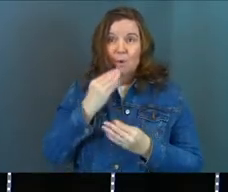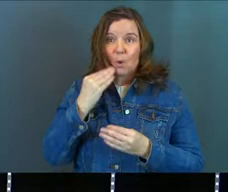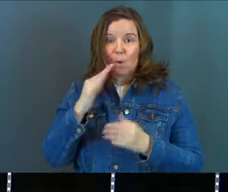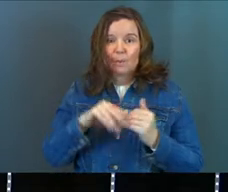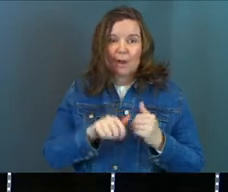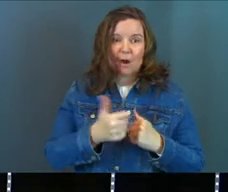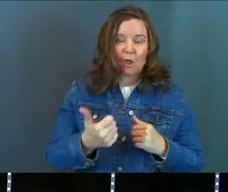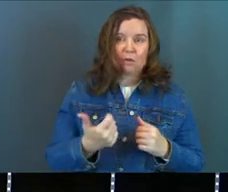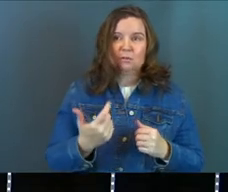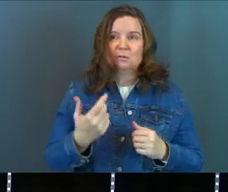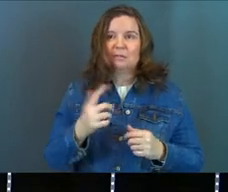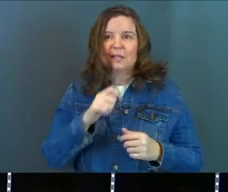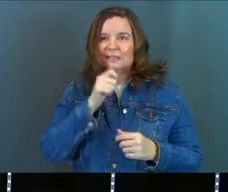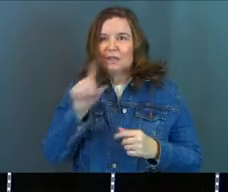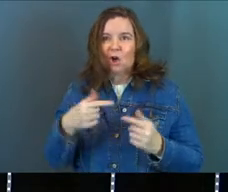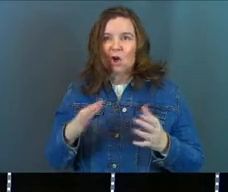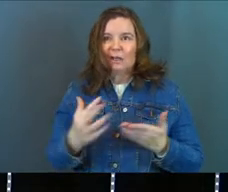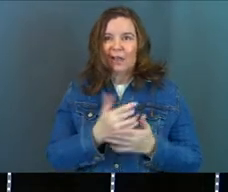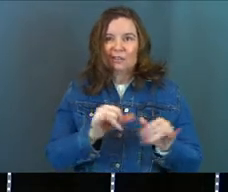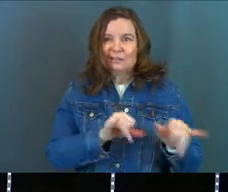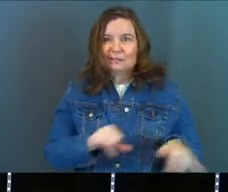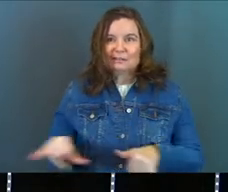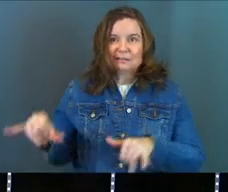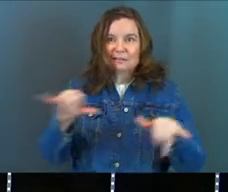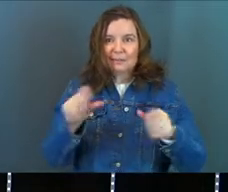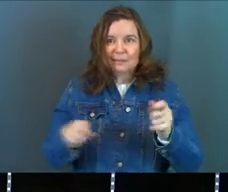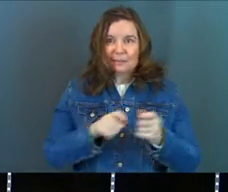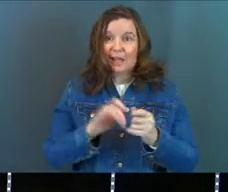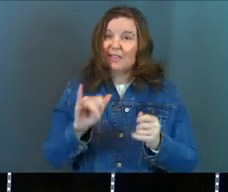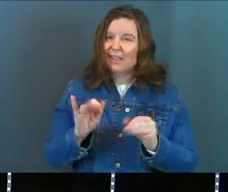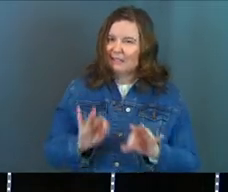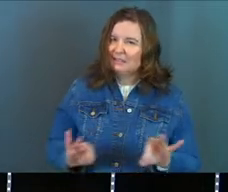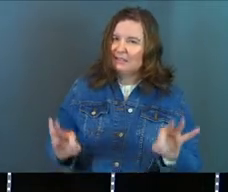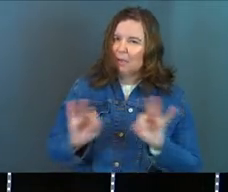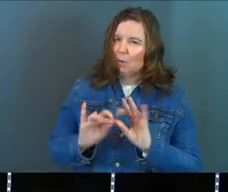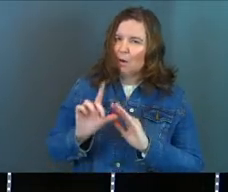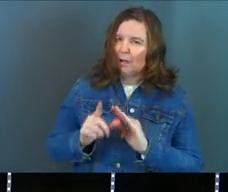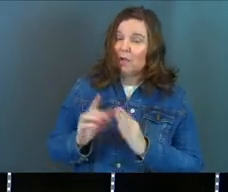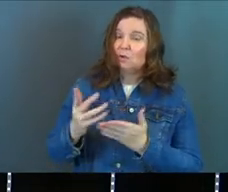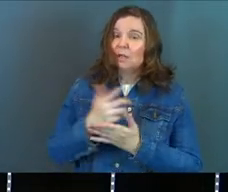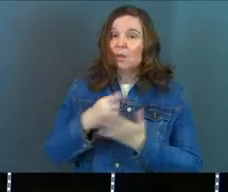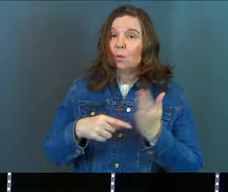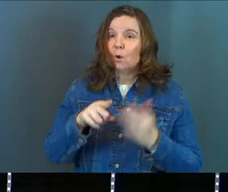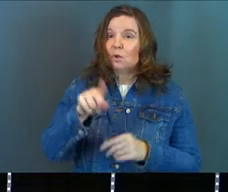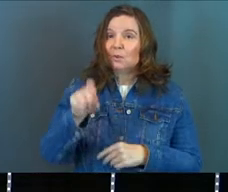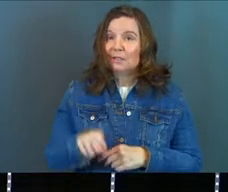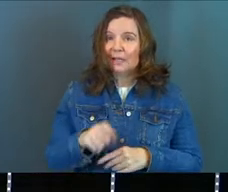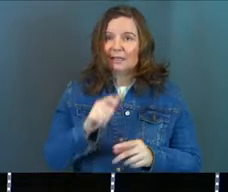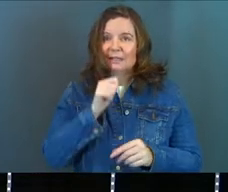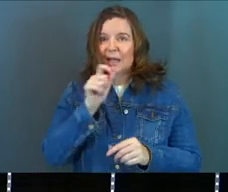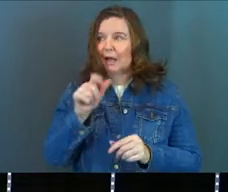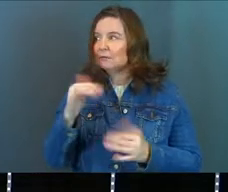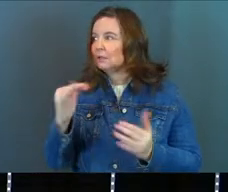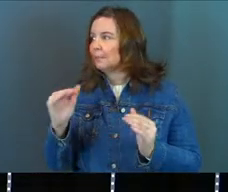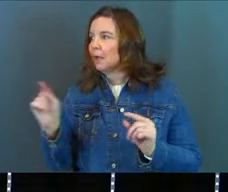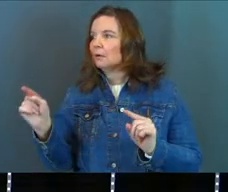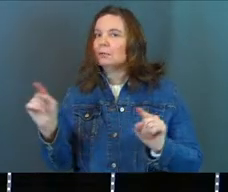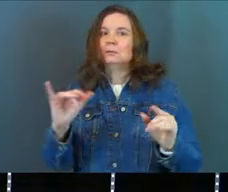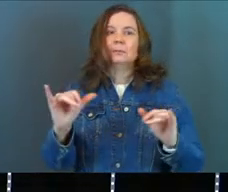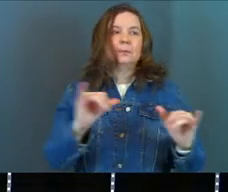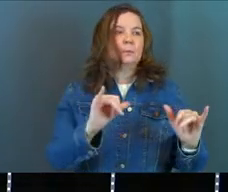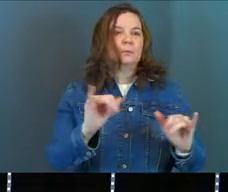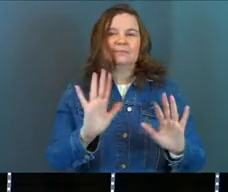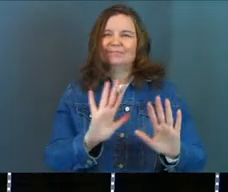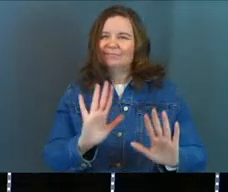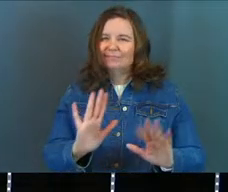home than other ones did. They didn't all gather the same amount. And that's going to get important later. Gather what you need, not what everybody else